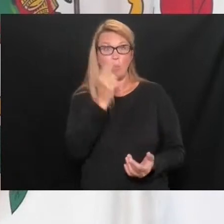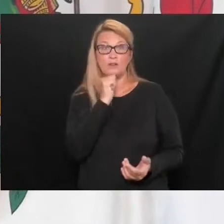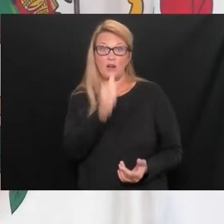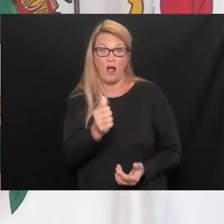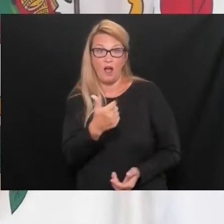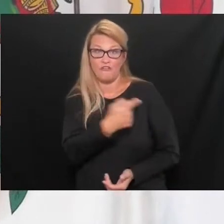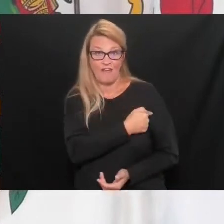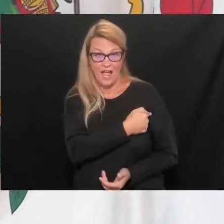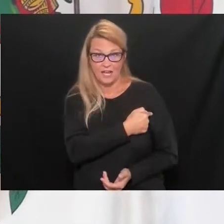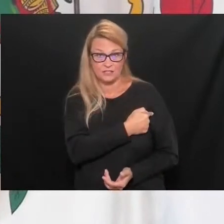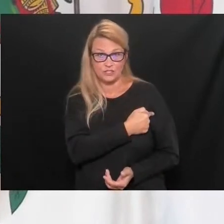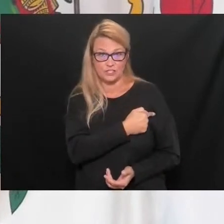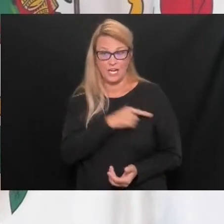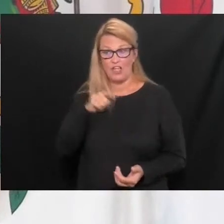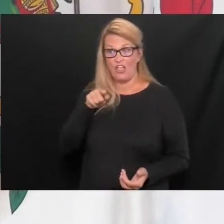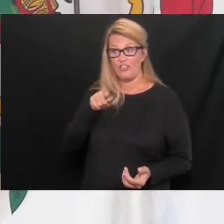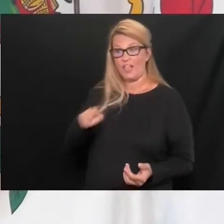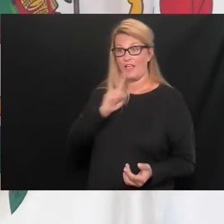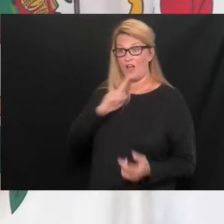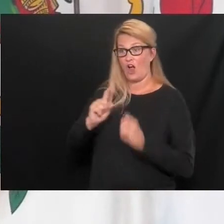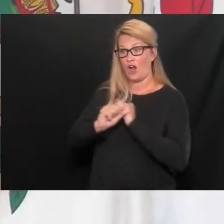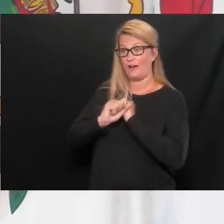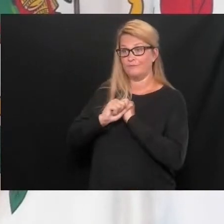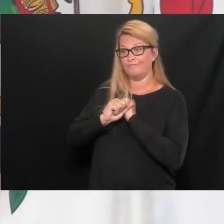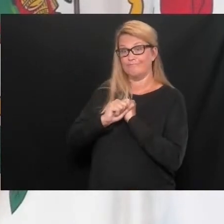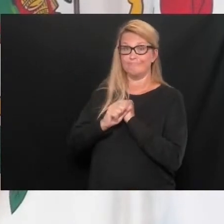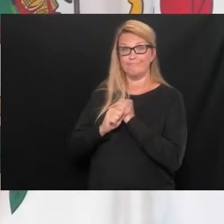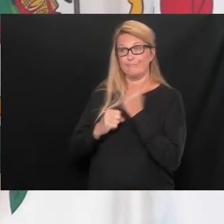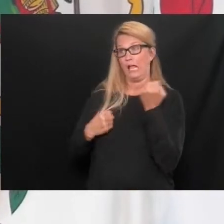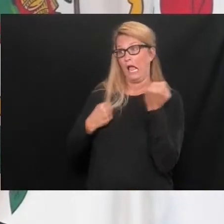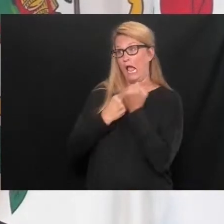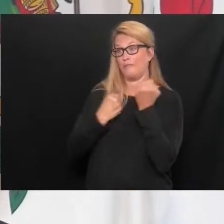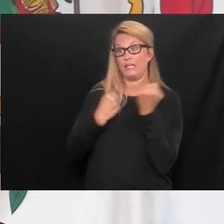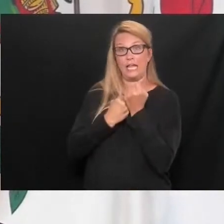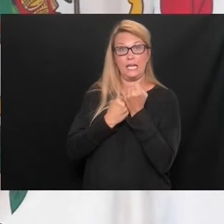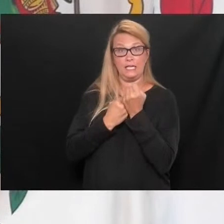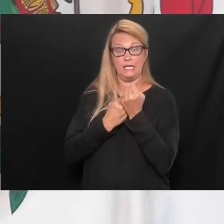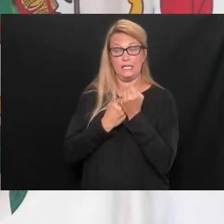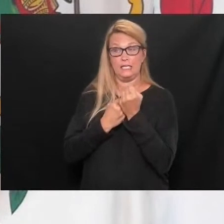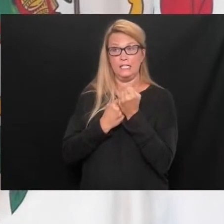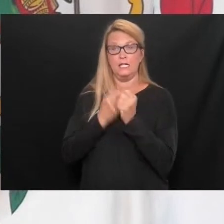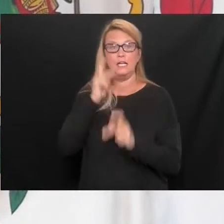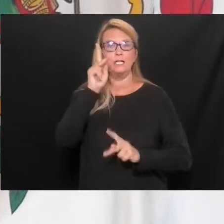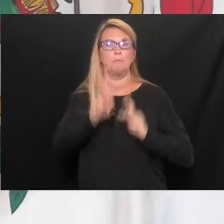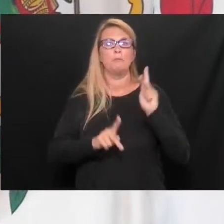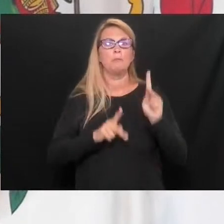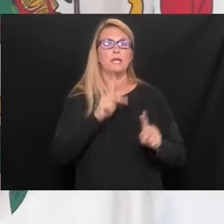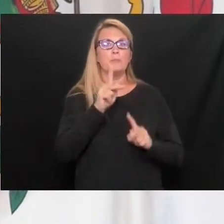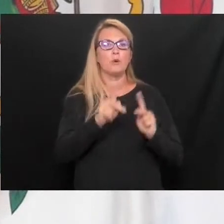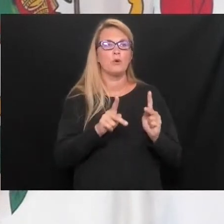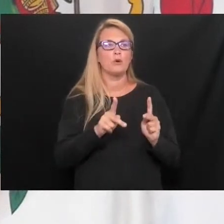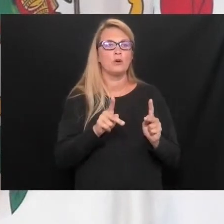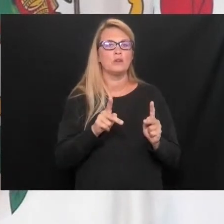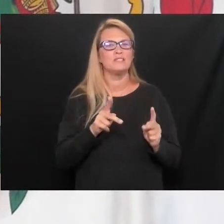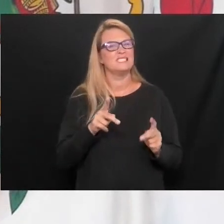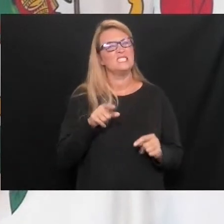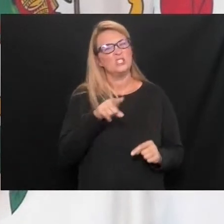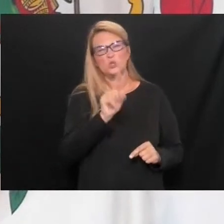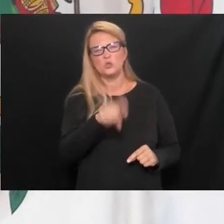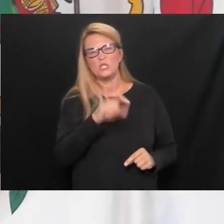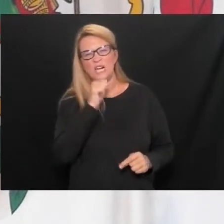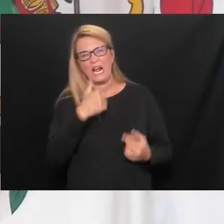they're advocating to people that may get vaccinated that maybe they shouldn't get